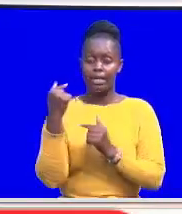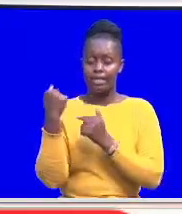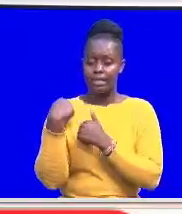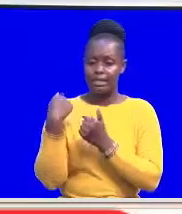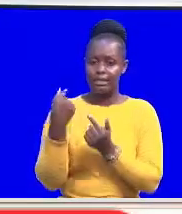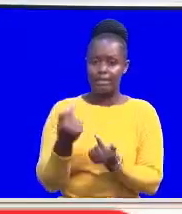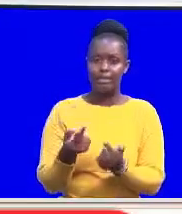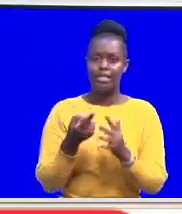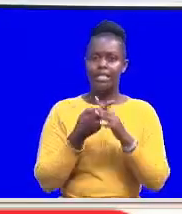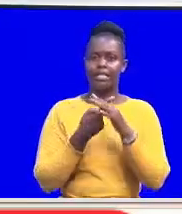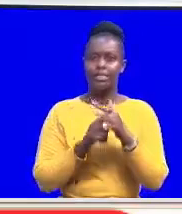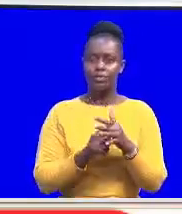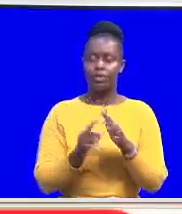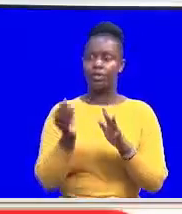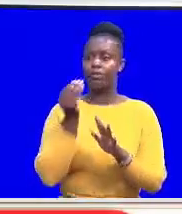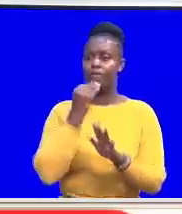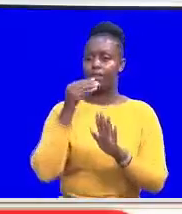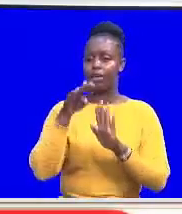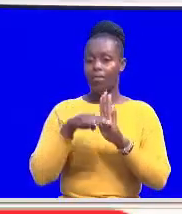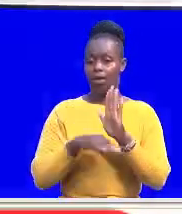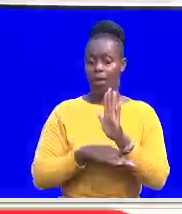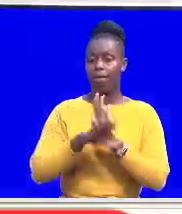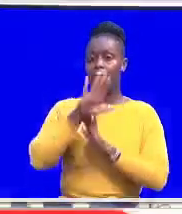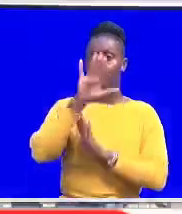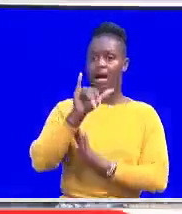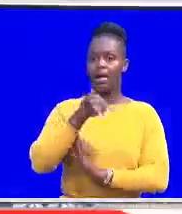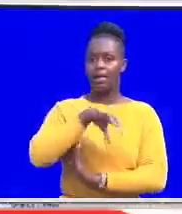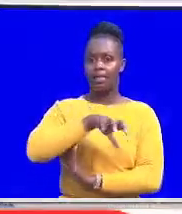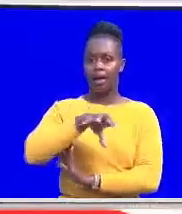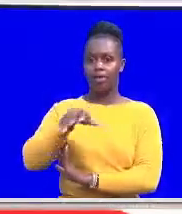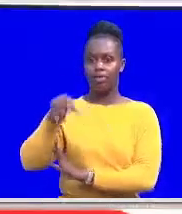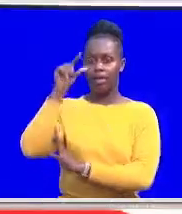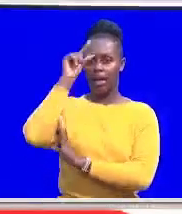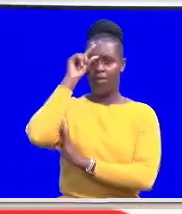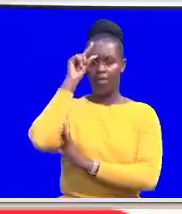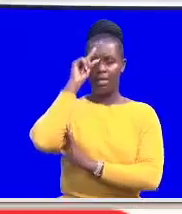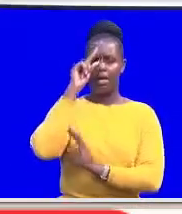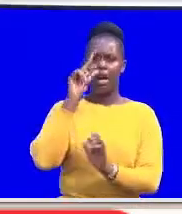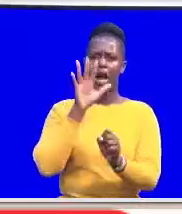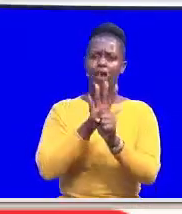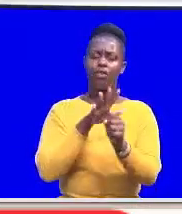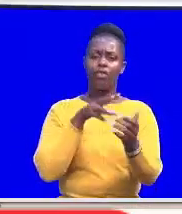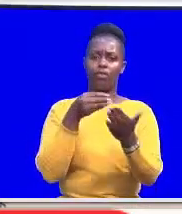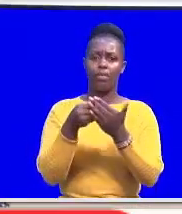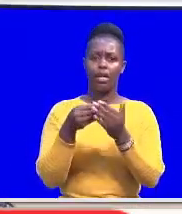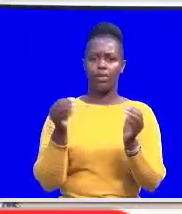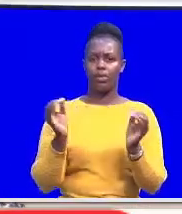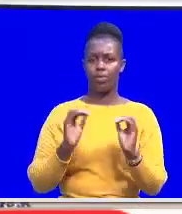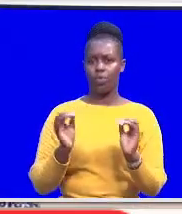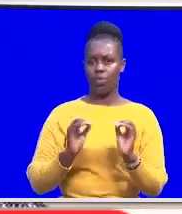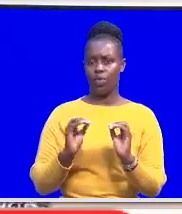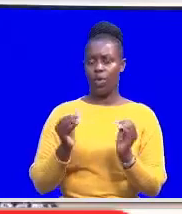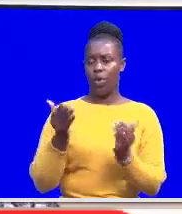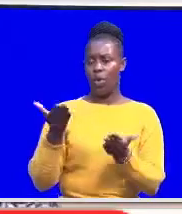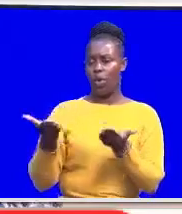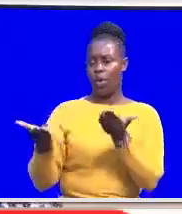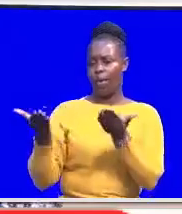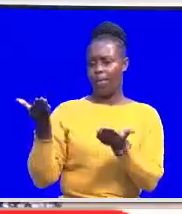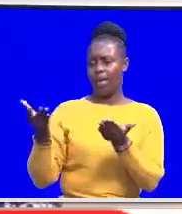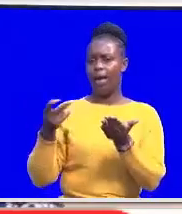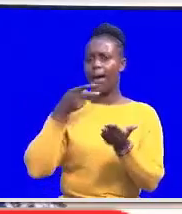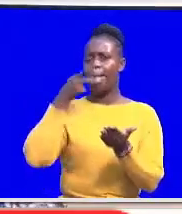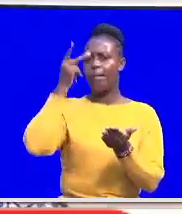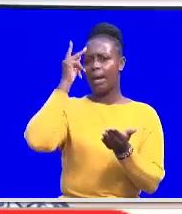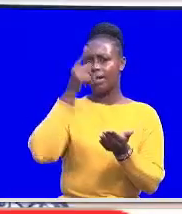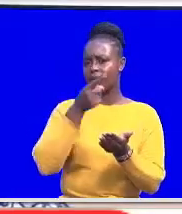the feeding program by the county government. It isn't much money. Comparing that some of these parents